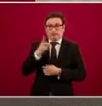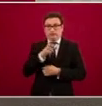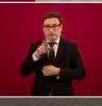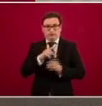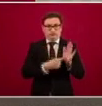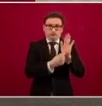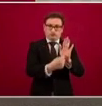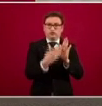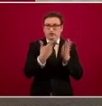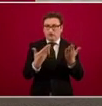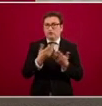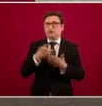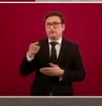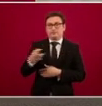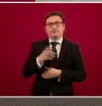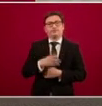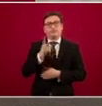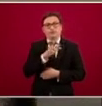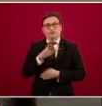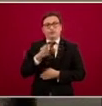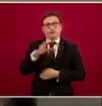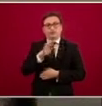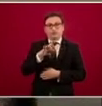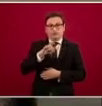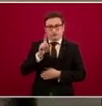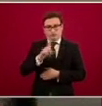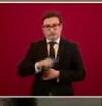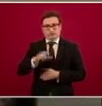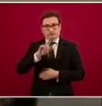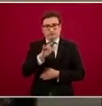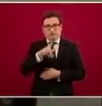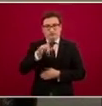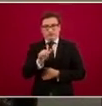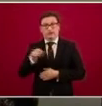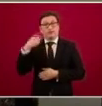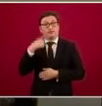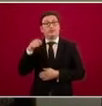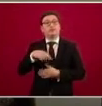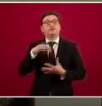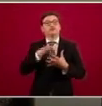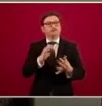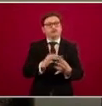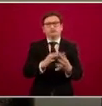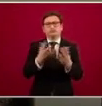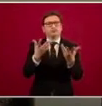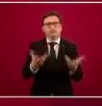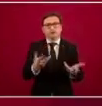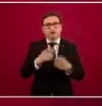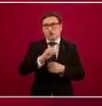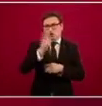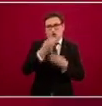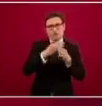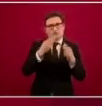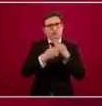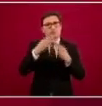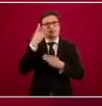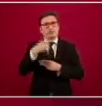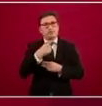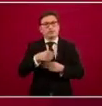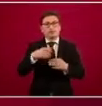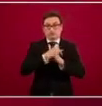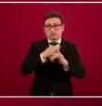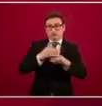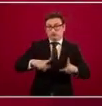Yesterday we were presenting the informative materials for children, and they were presented by Dr. Alomia, and